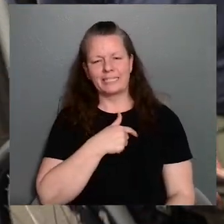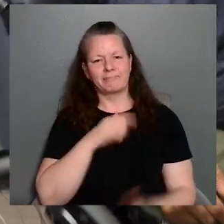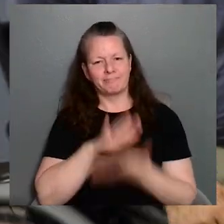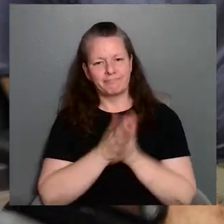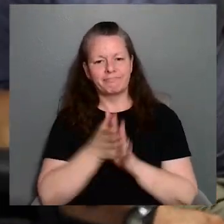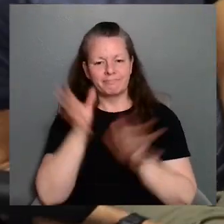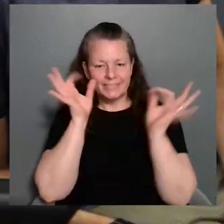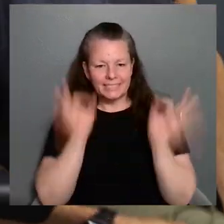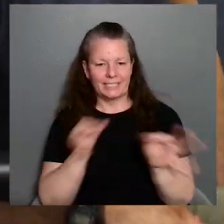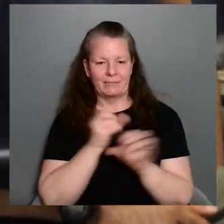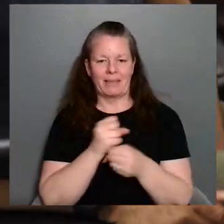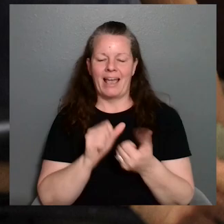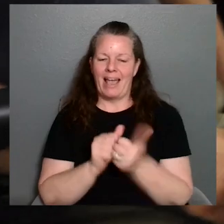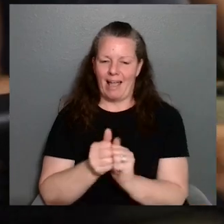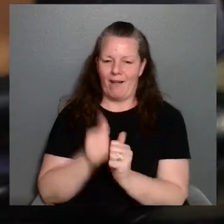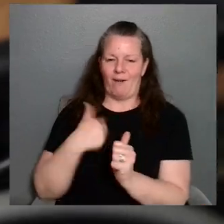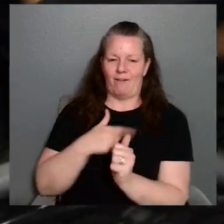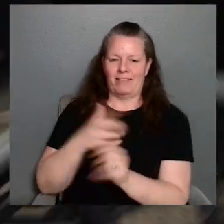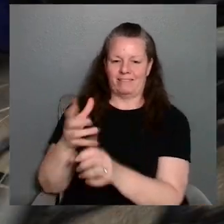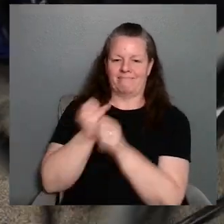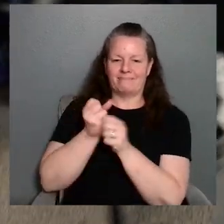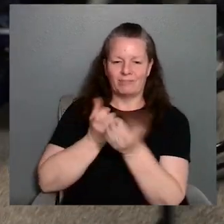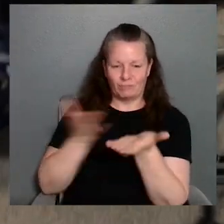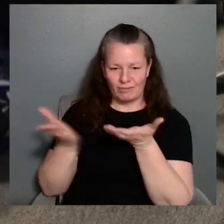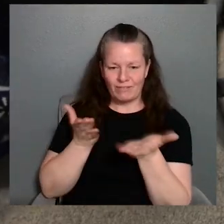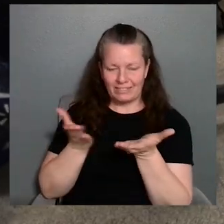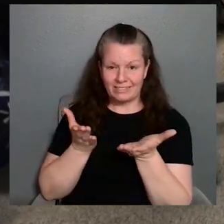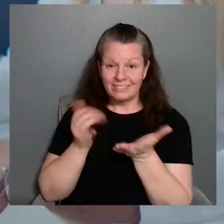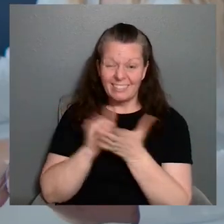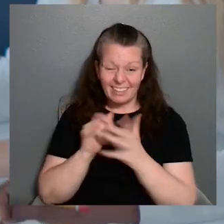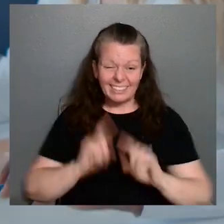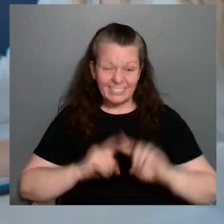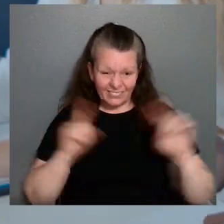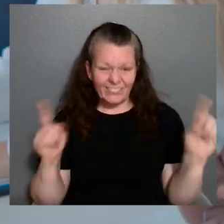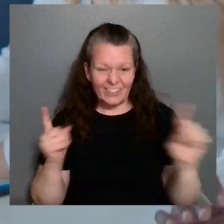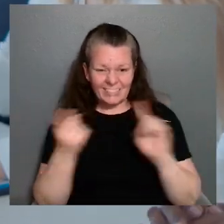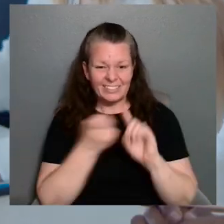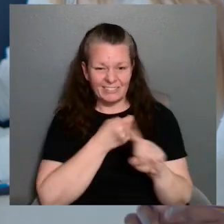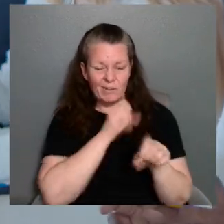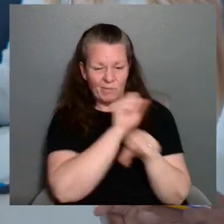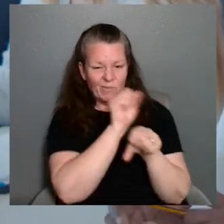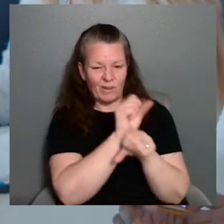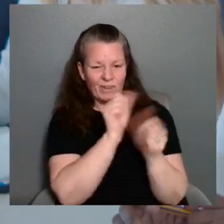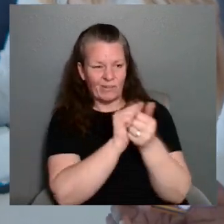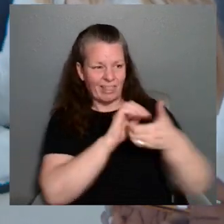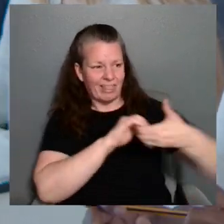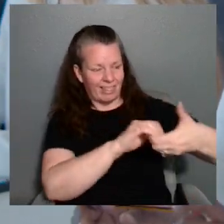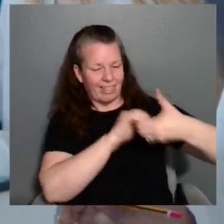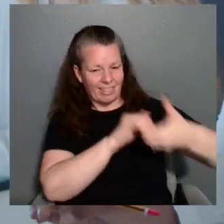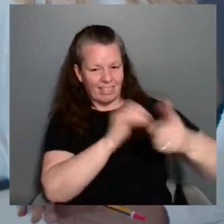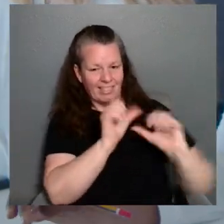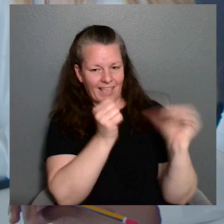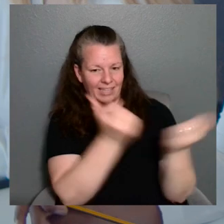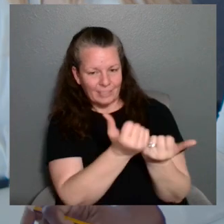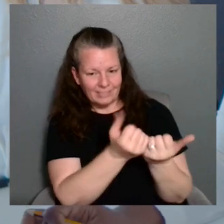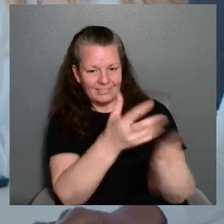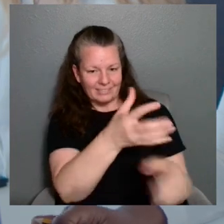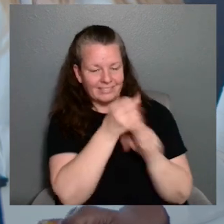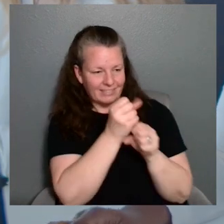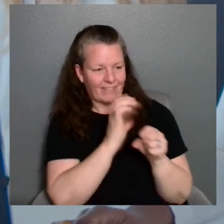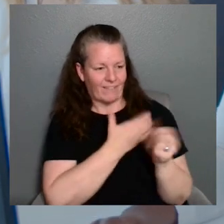act as an decision makers on how we receive our services, which differs from working with an